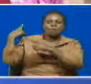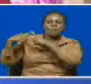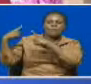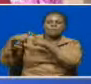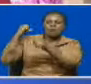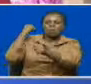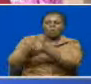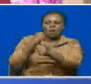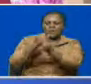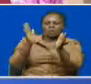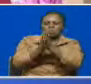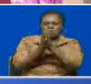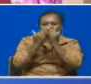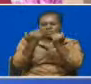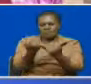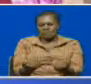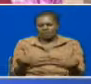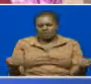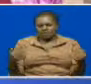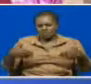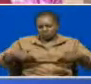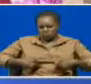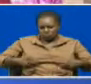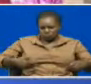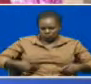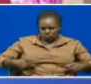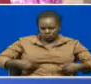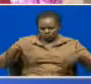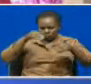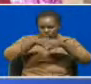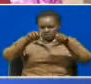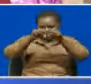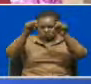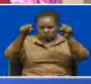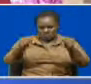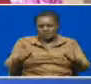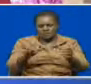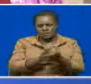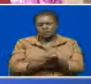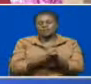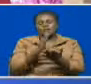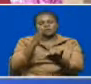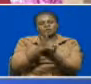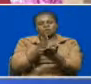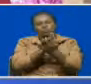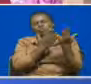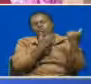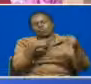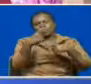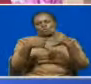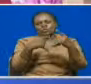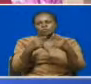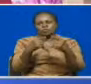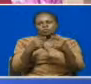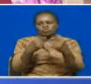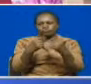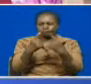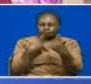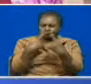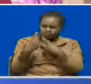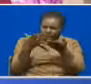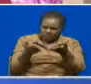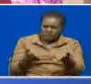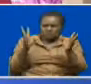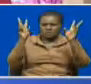working with the young pupils, the teenagers in society. And we definitely hope we continue engaging on